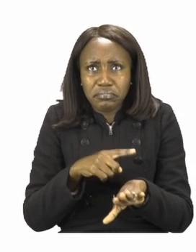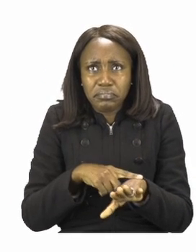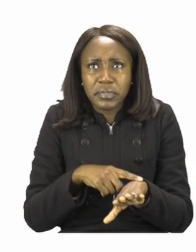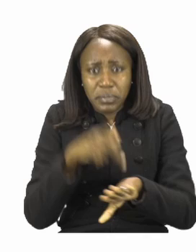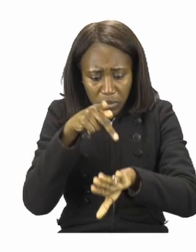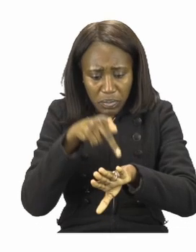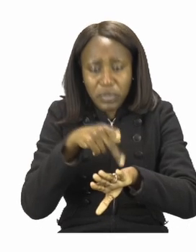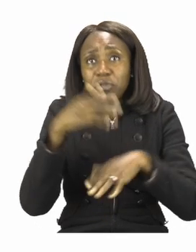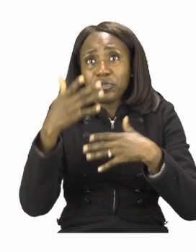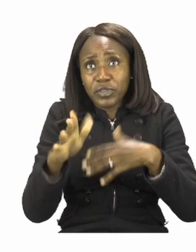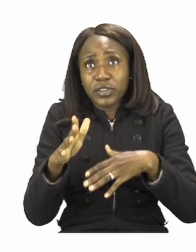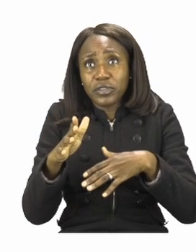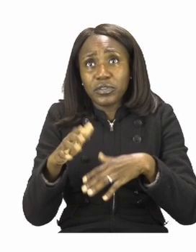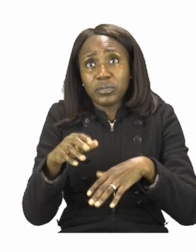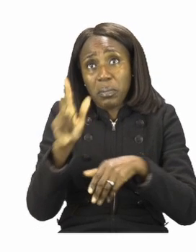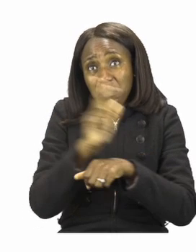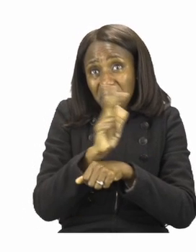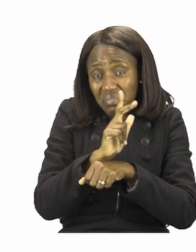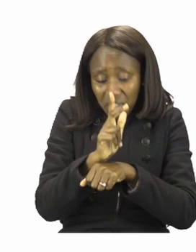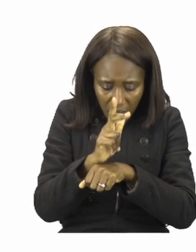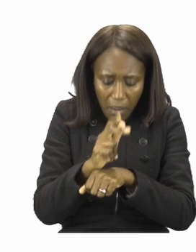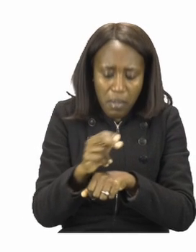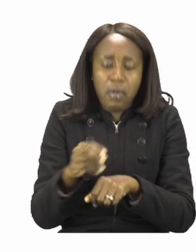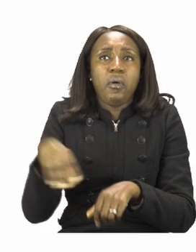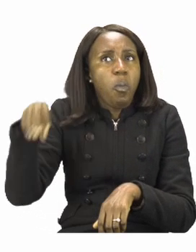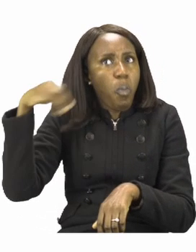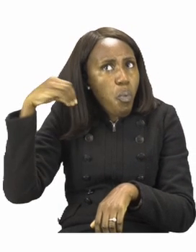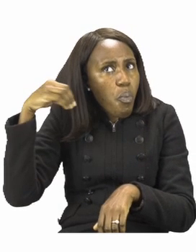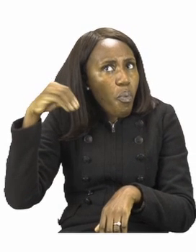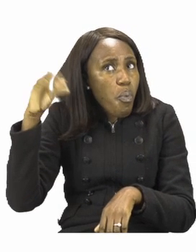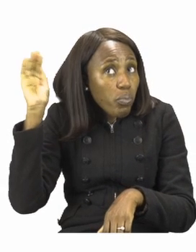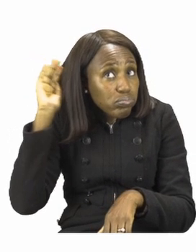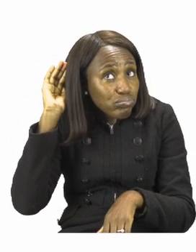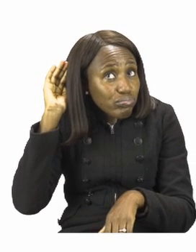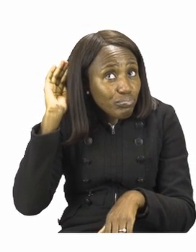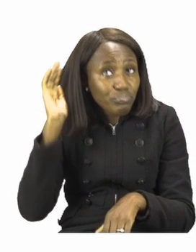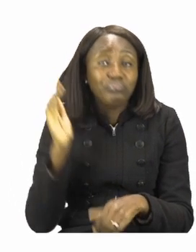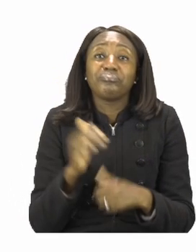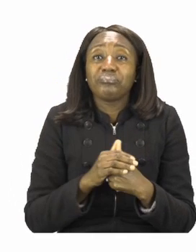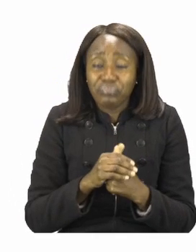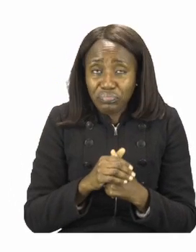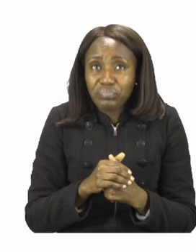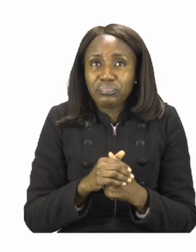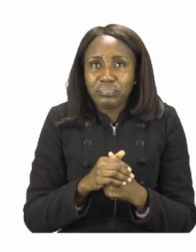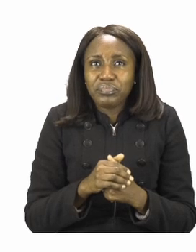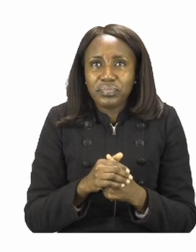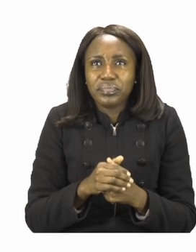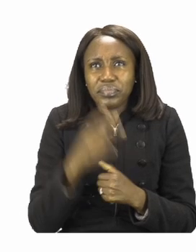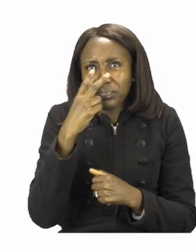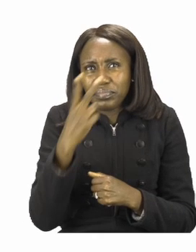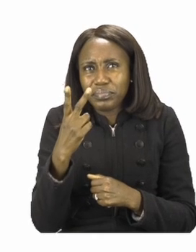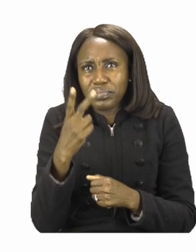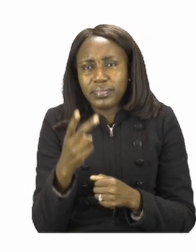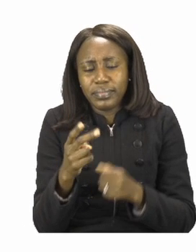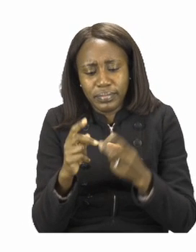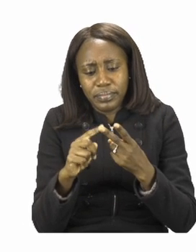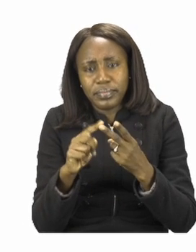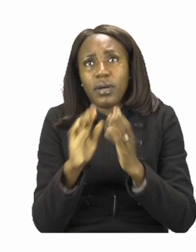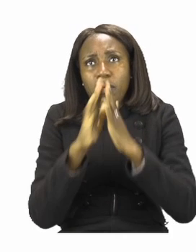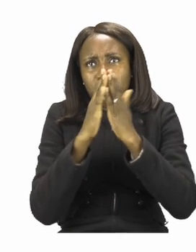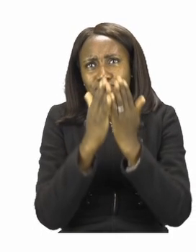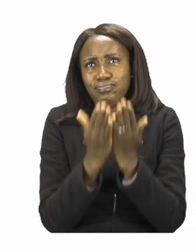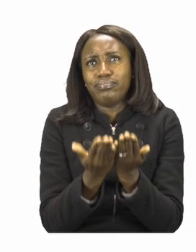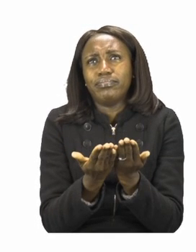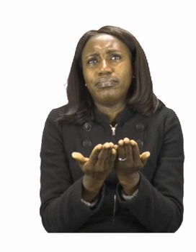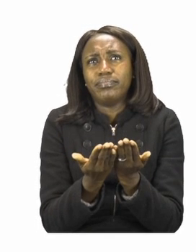us when it's break time or when it's time to go home. The next thing we can see is a book. Now we